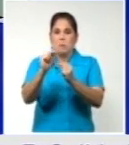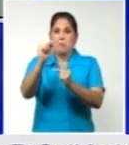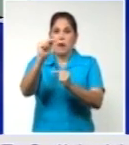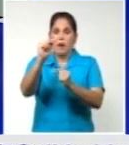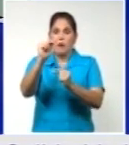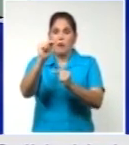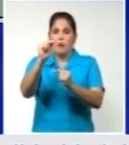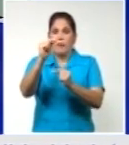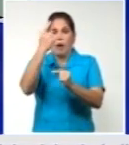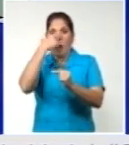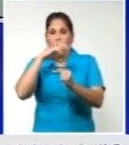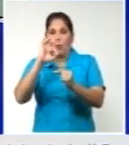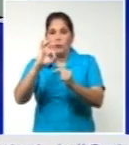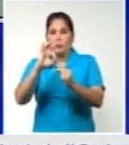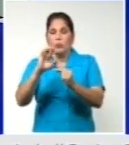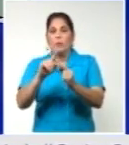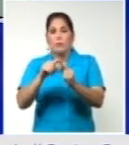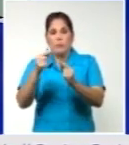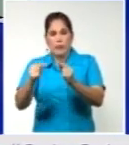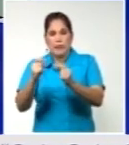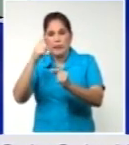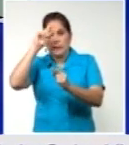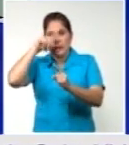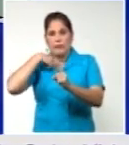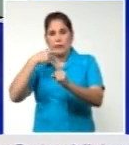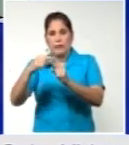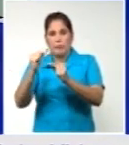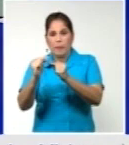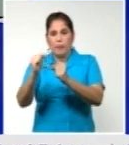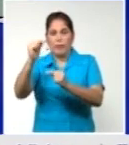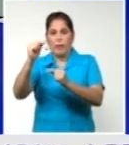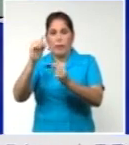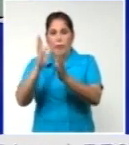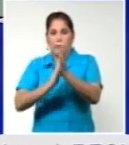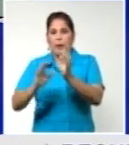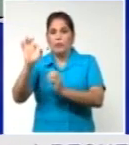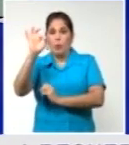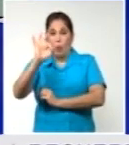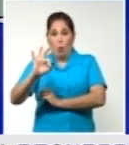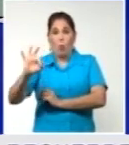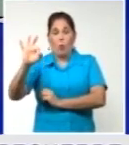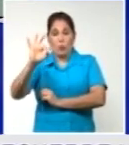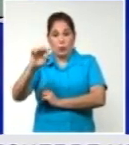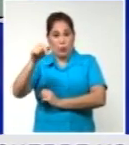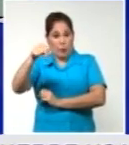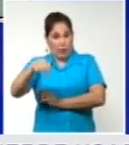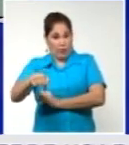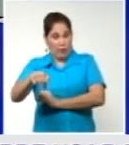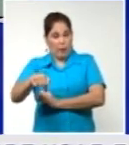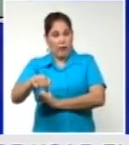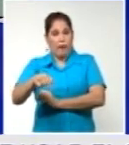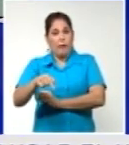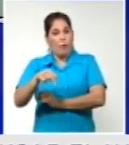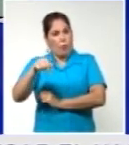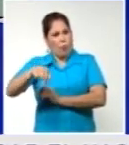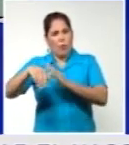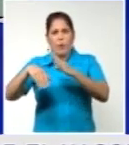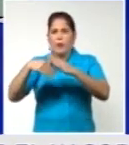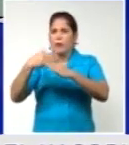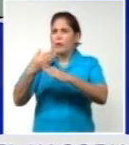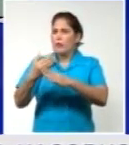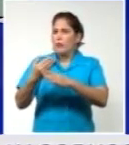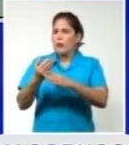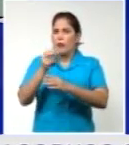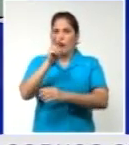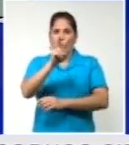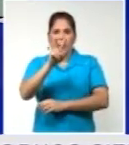month, October's mortality rate, which speaks to the work of our healthcare professionals and treatment protocols, currently stands